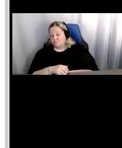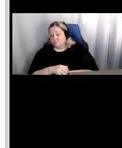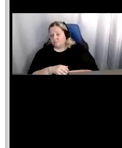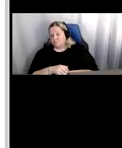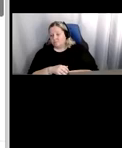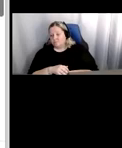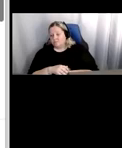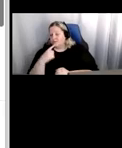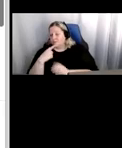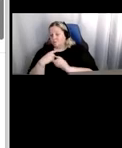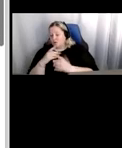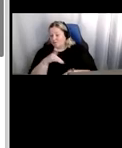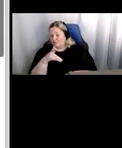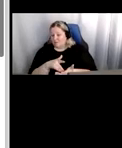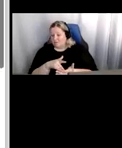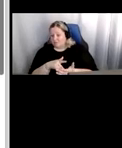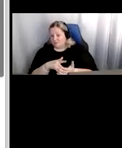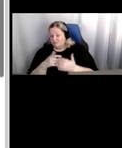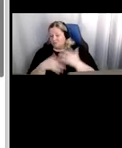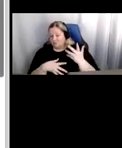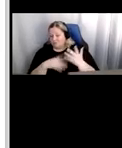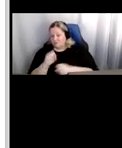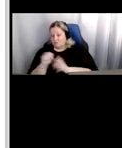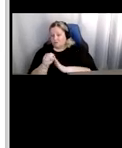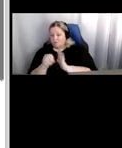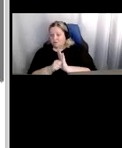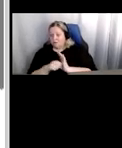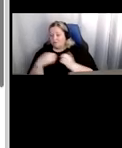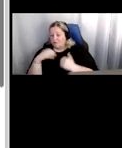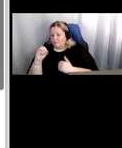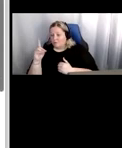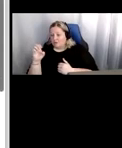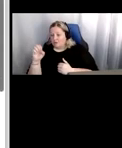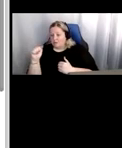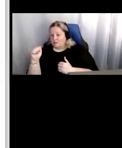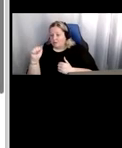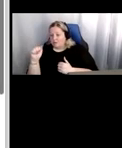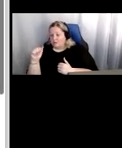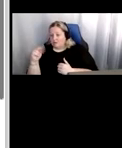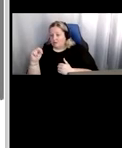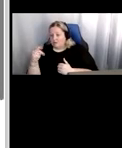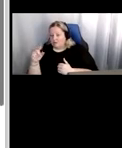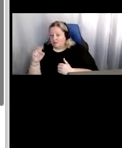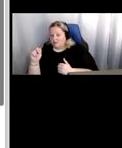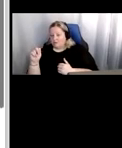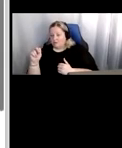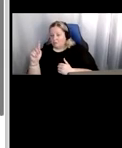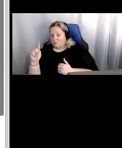the state. We currently have demonstration centers in Odessa, Angleton, Bryan, Corpus